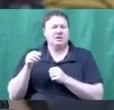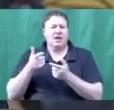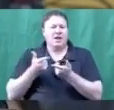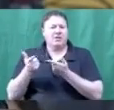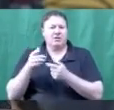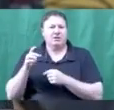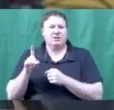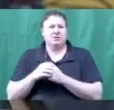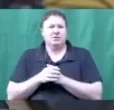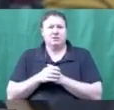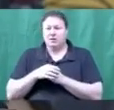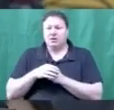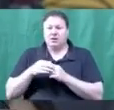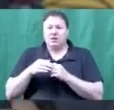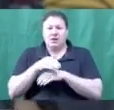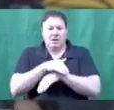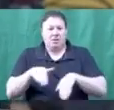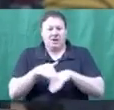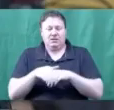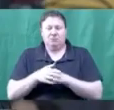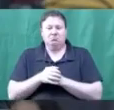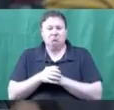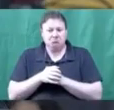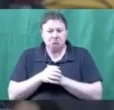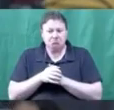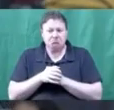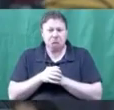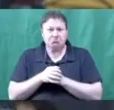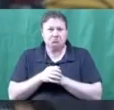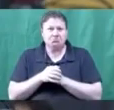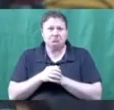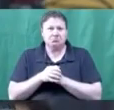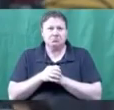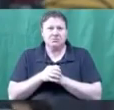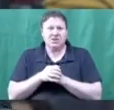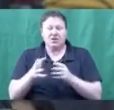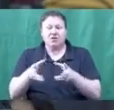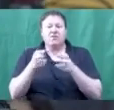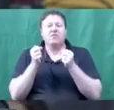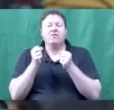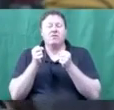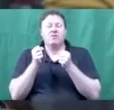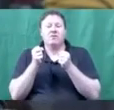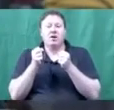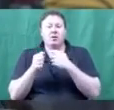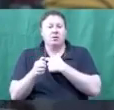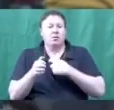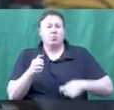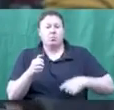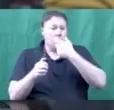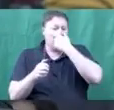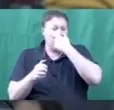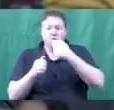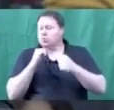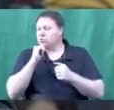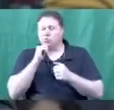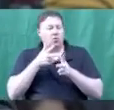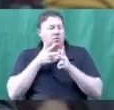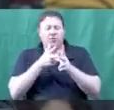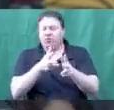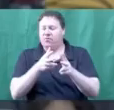her finding that the allegations that President Ramaphosa had acted in a manner inconsistent with his office regarding